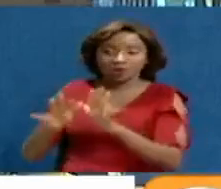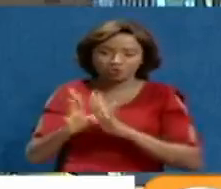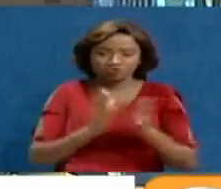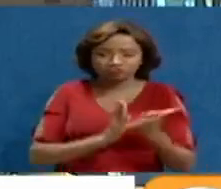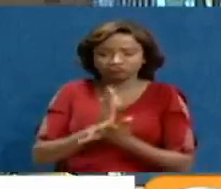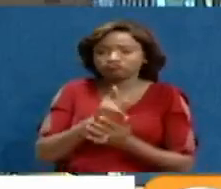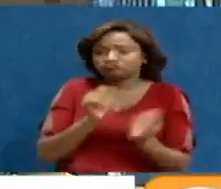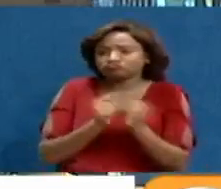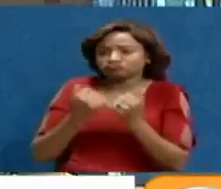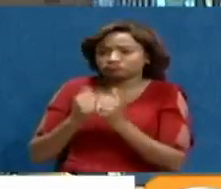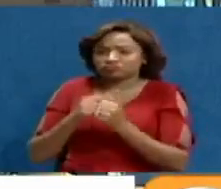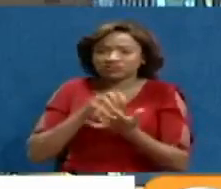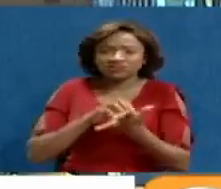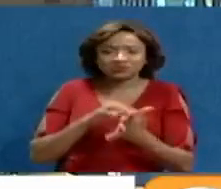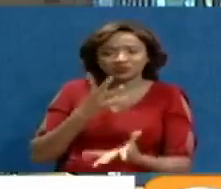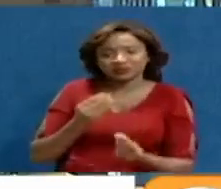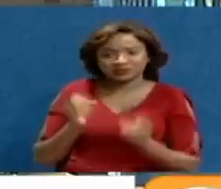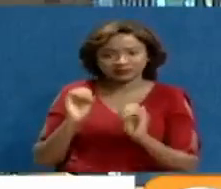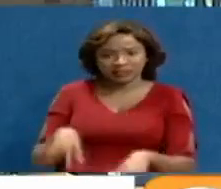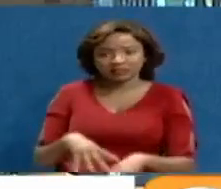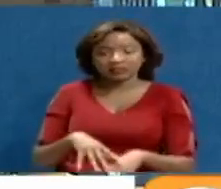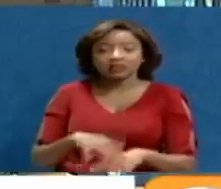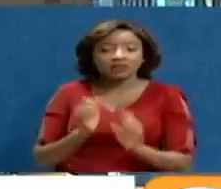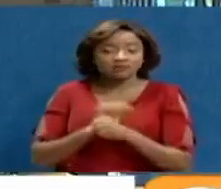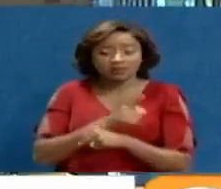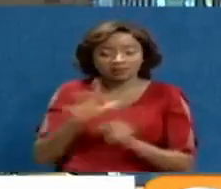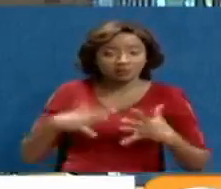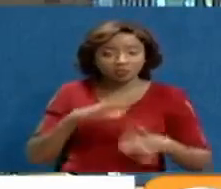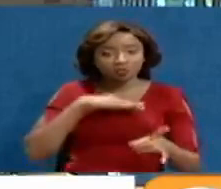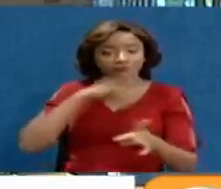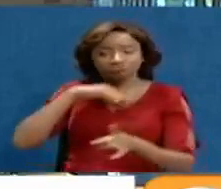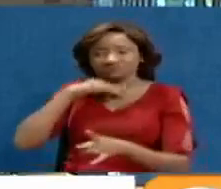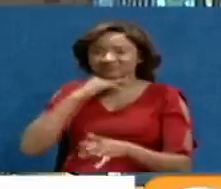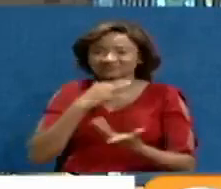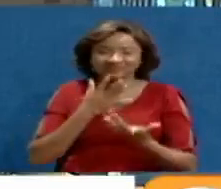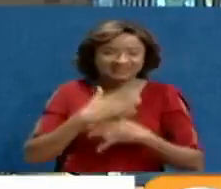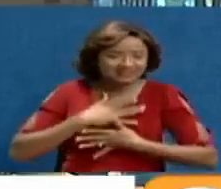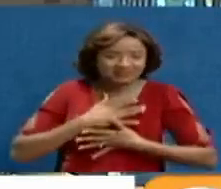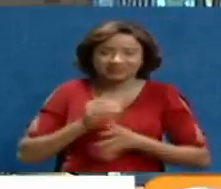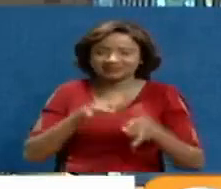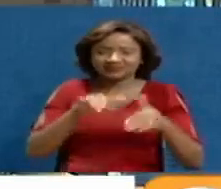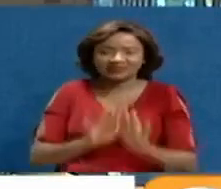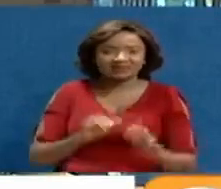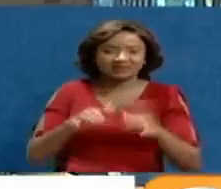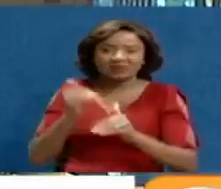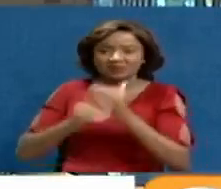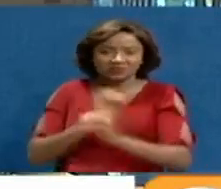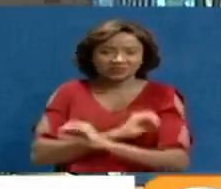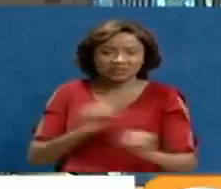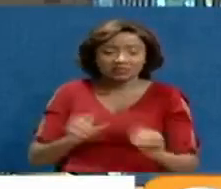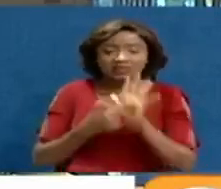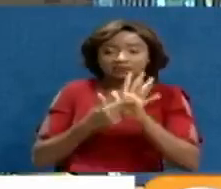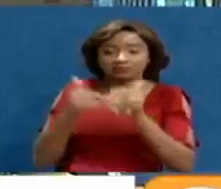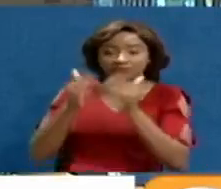extraneous circumstances, denying the dead the dignity they deserve. The burial of James Oyugi at night and in a